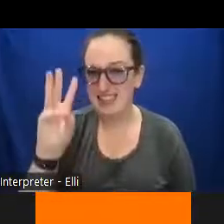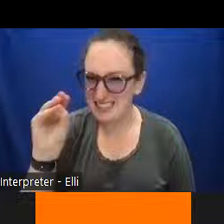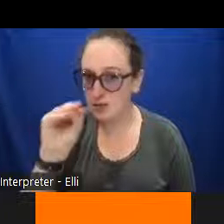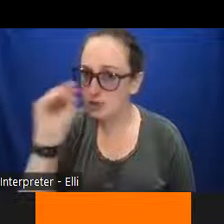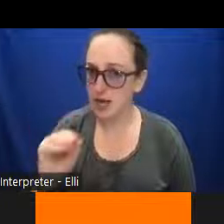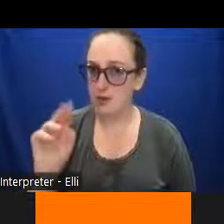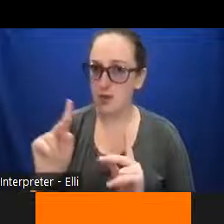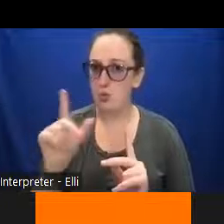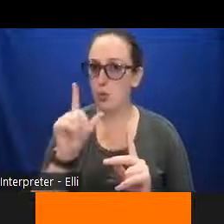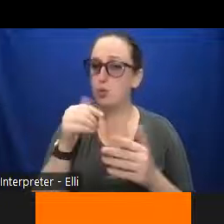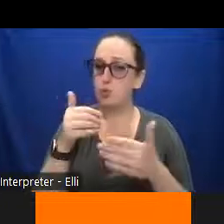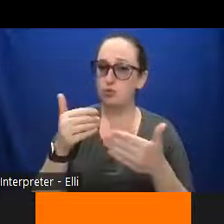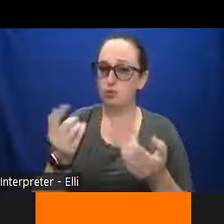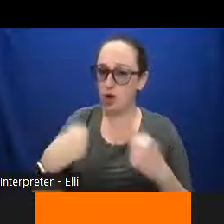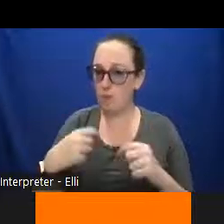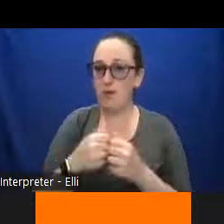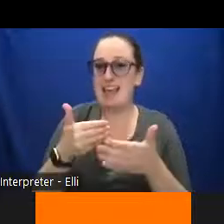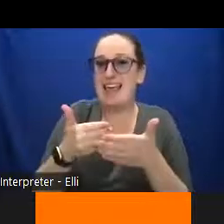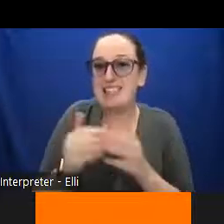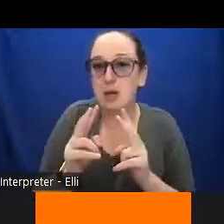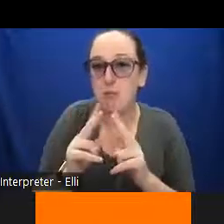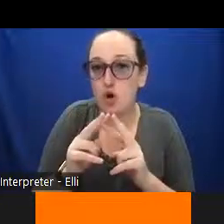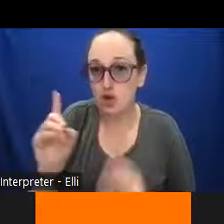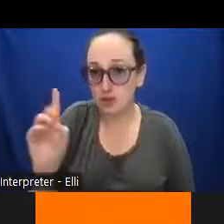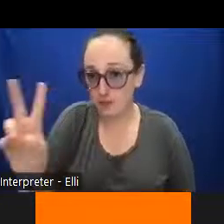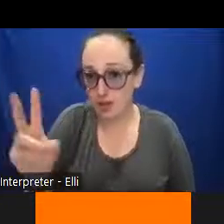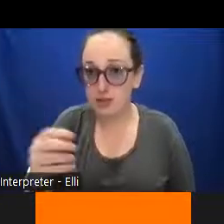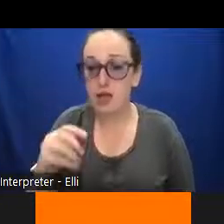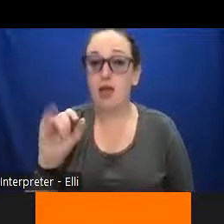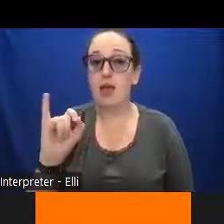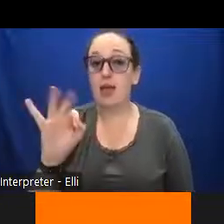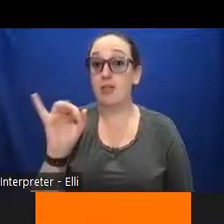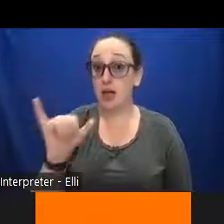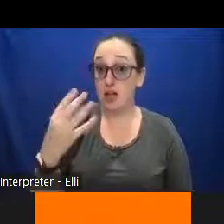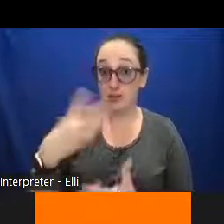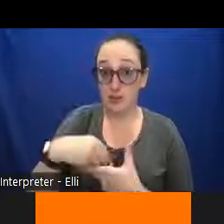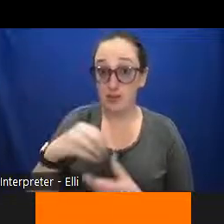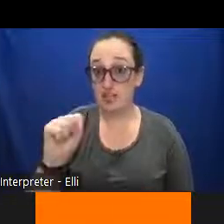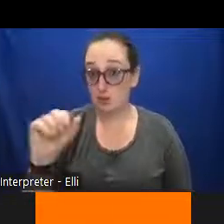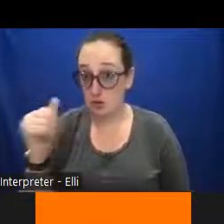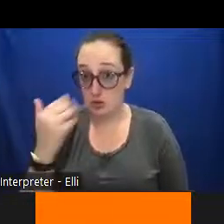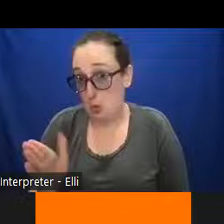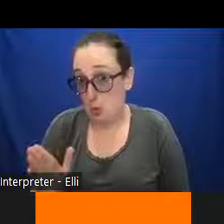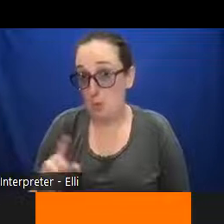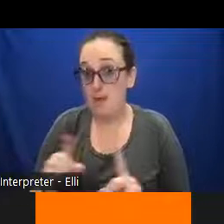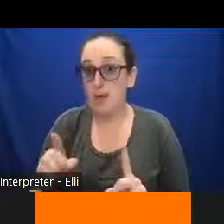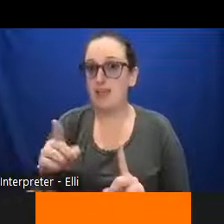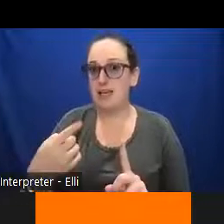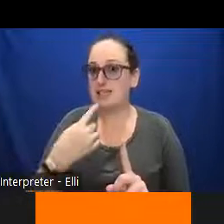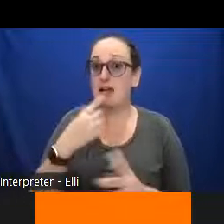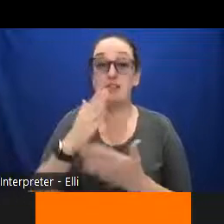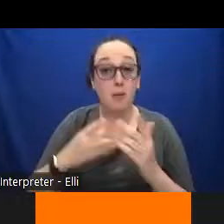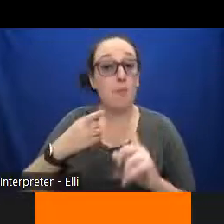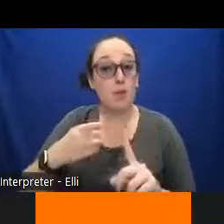intimate partner related assault, whether that be involved sexual assault or not, report that they were strangled as part